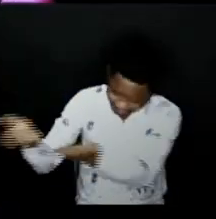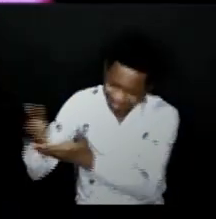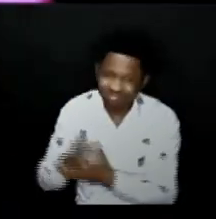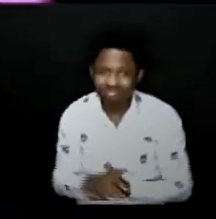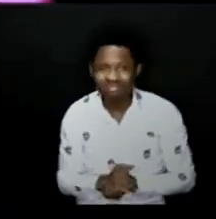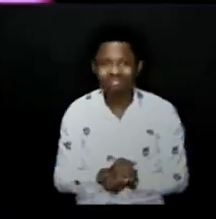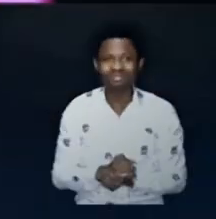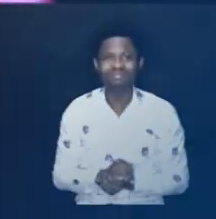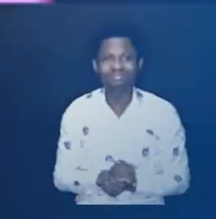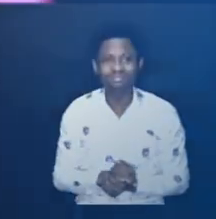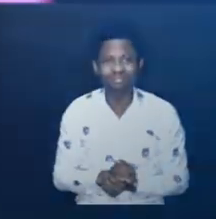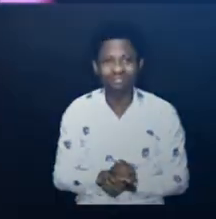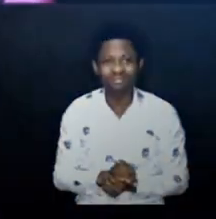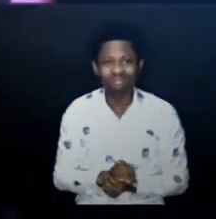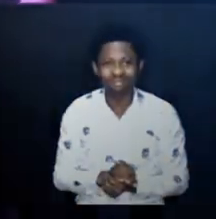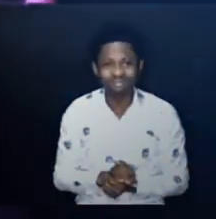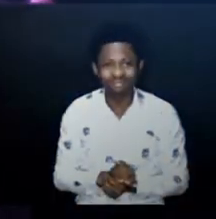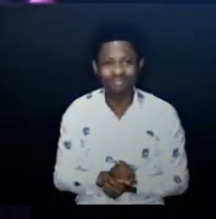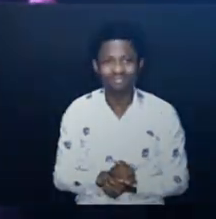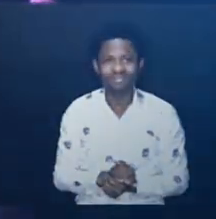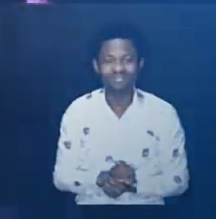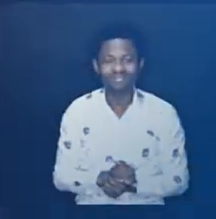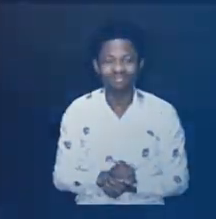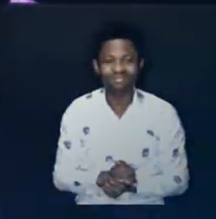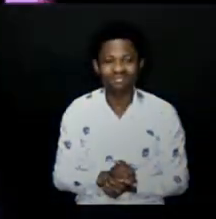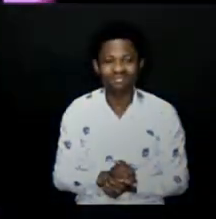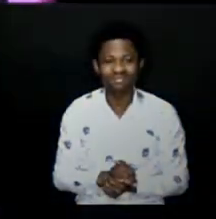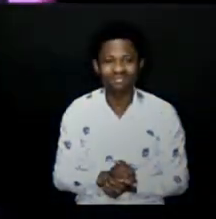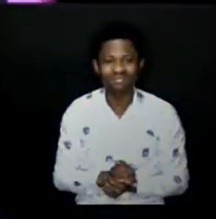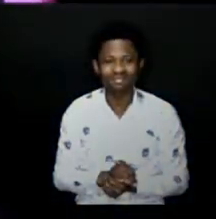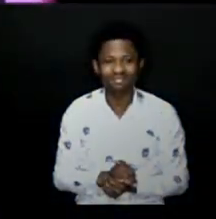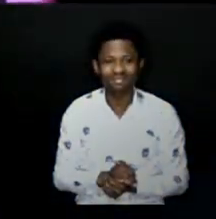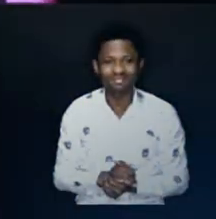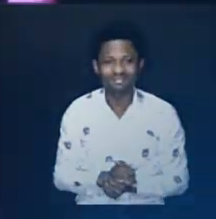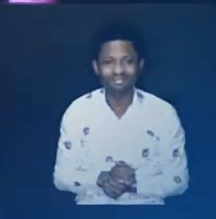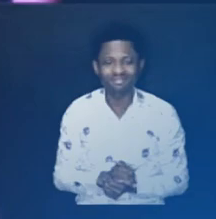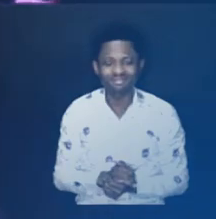then, if you not vote for anybody, stamp somewhere. So